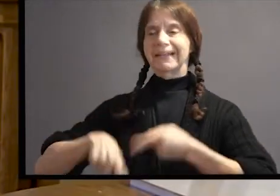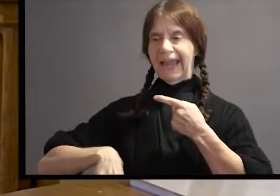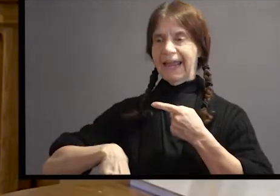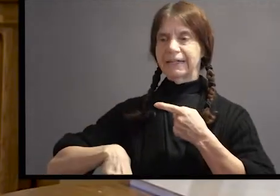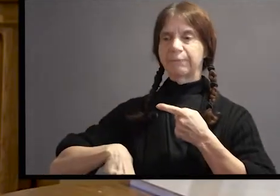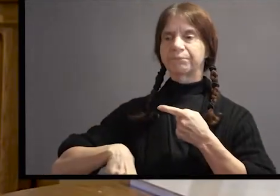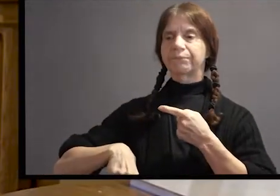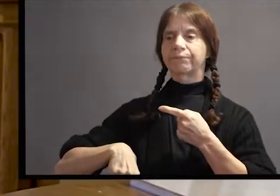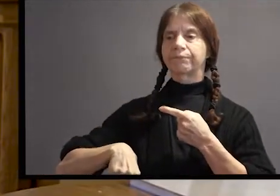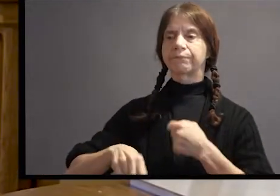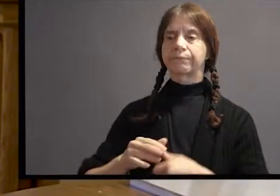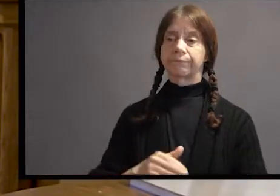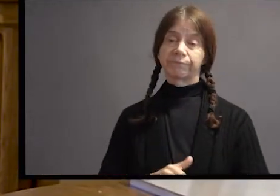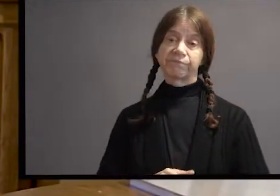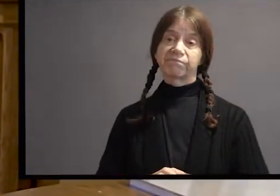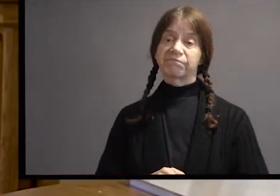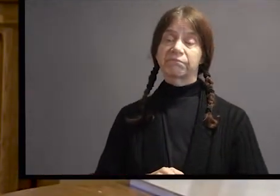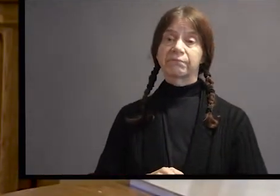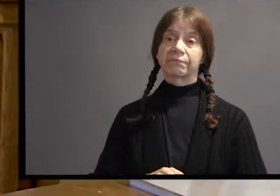Folks,